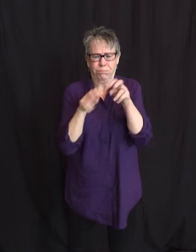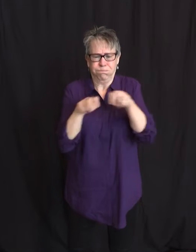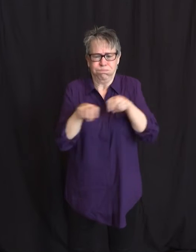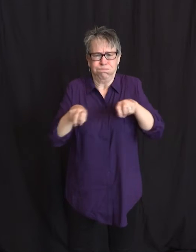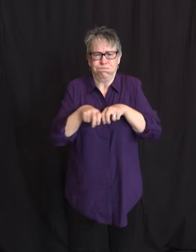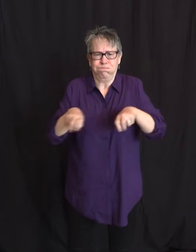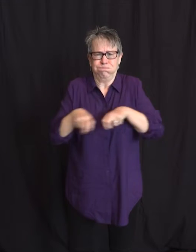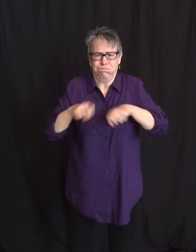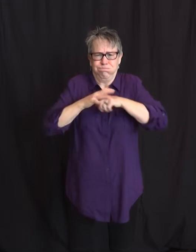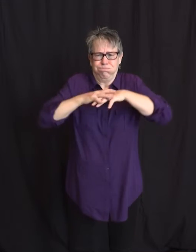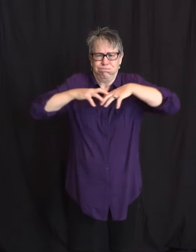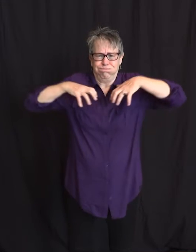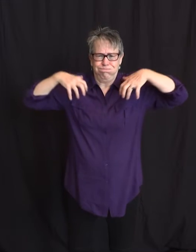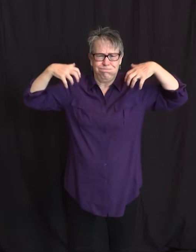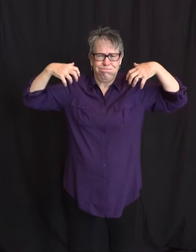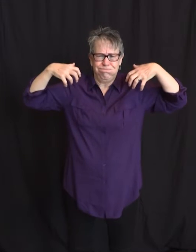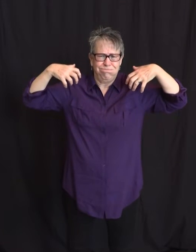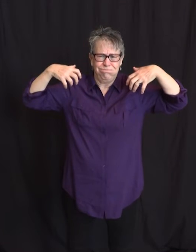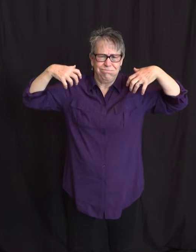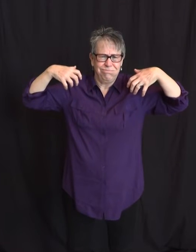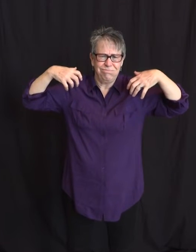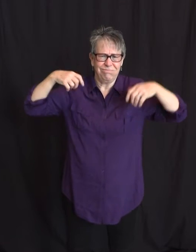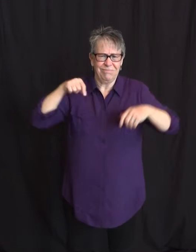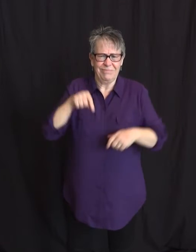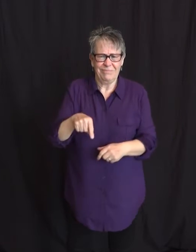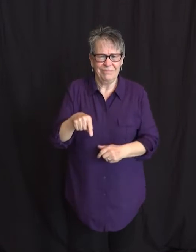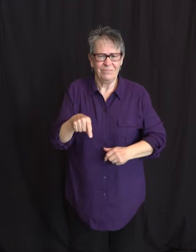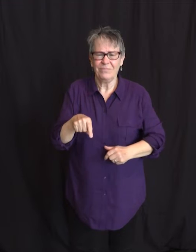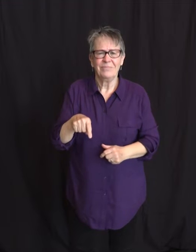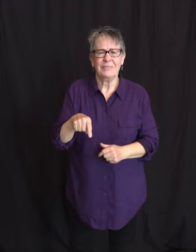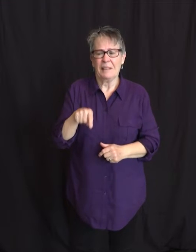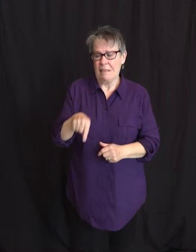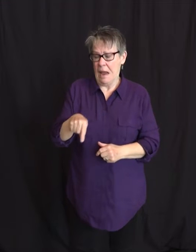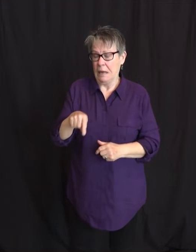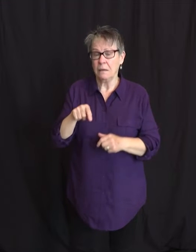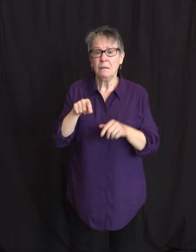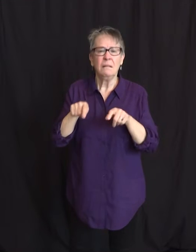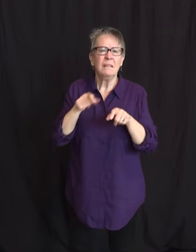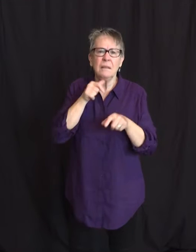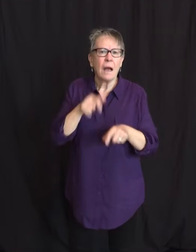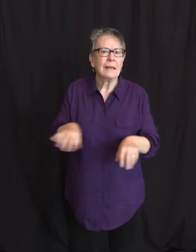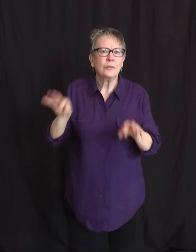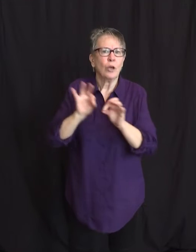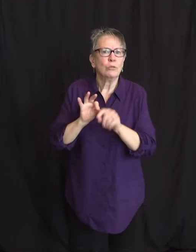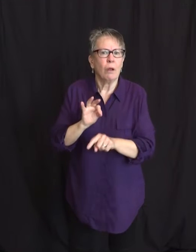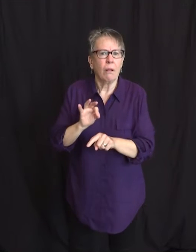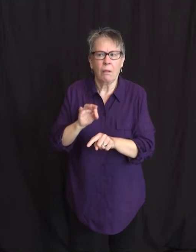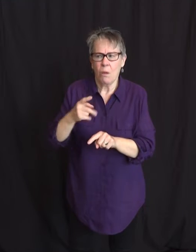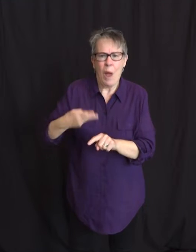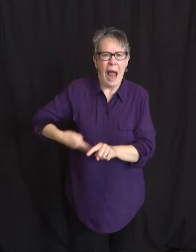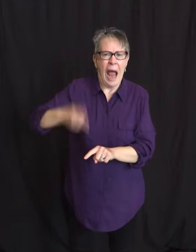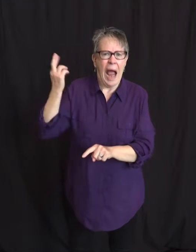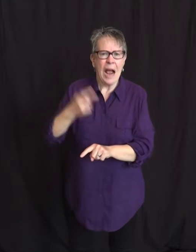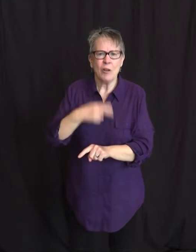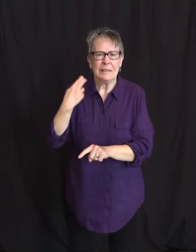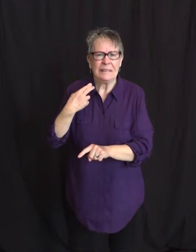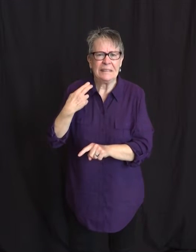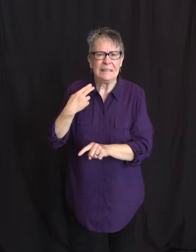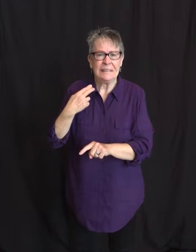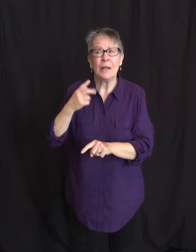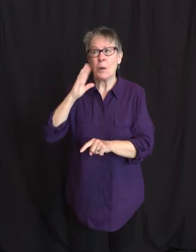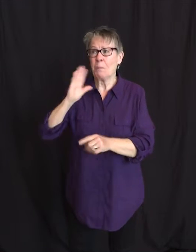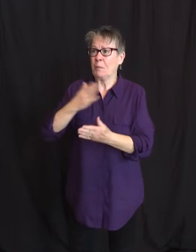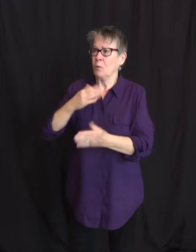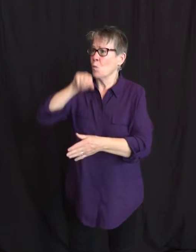right-hand corner where it's high risk. And I love music, so don't take this the wrong way, but it's not essential. The stuff we want to have